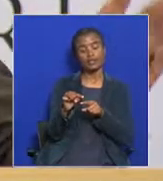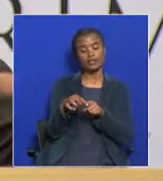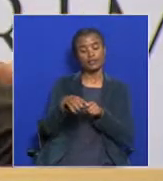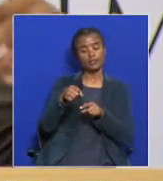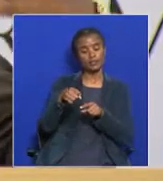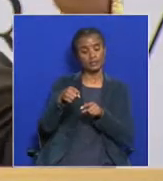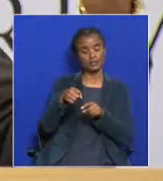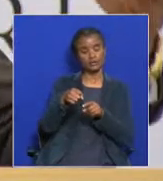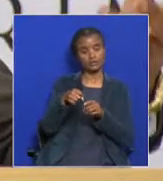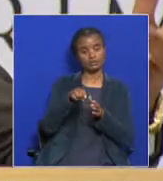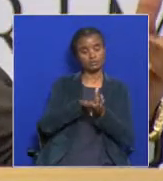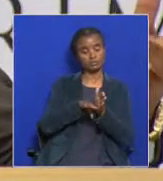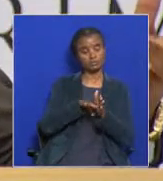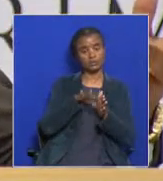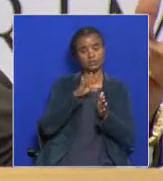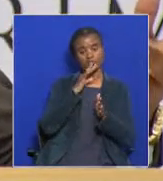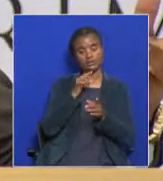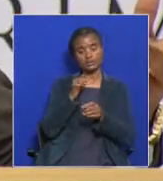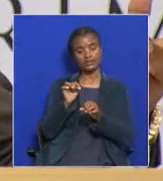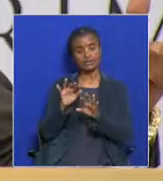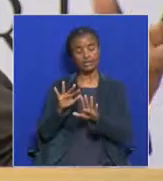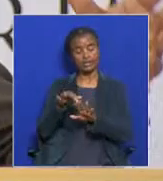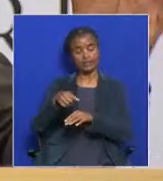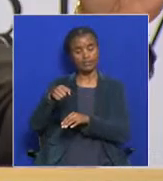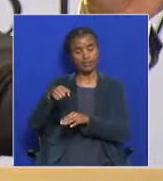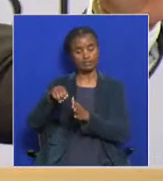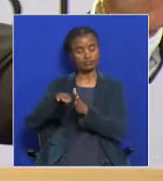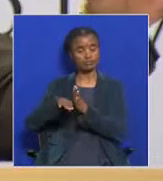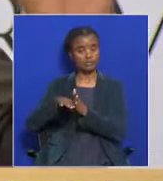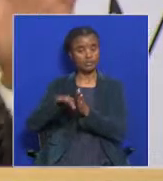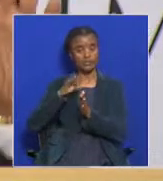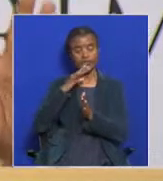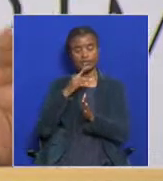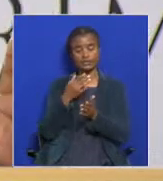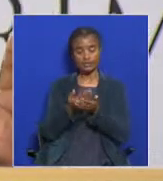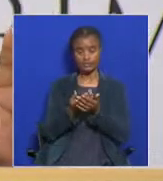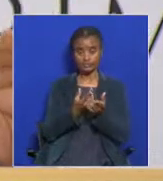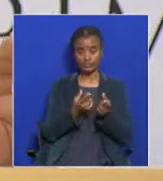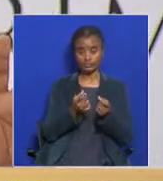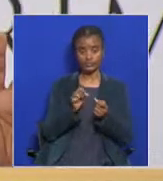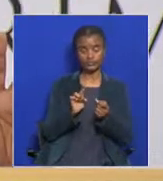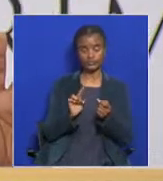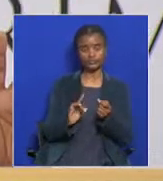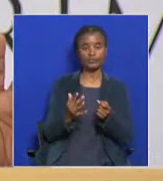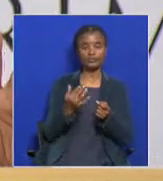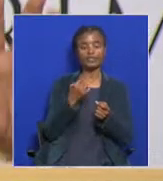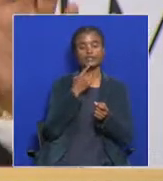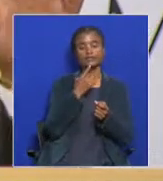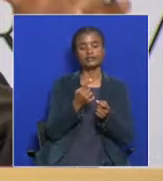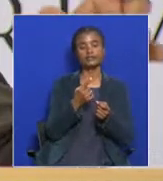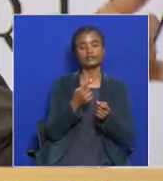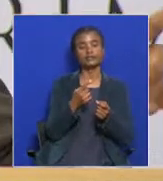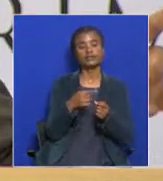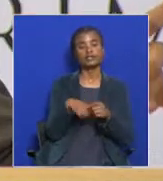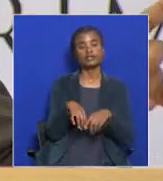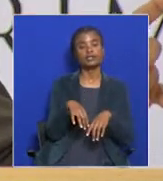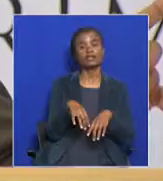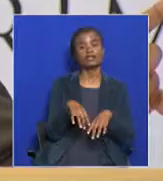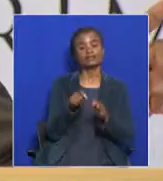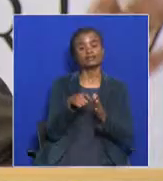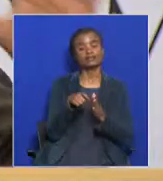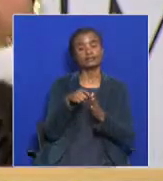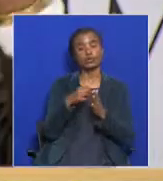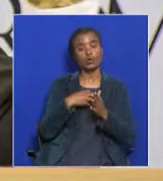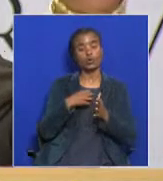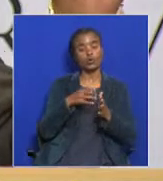then it would lead me to draw the inference that it's possible the consignee knew about this because they're supposed to be